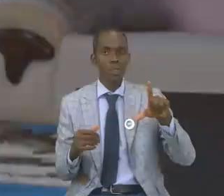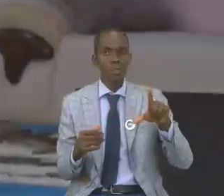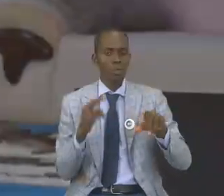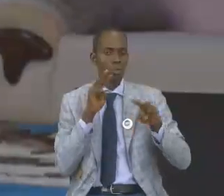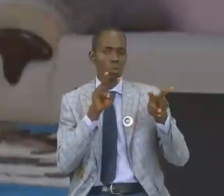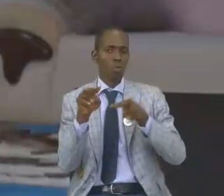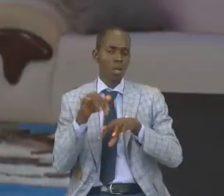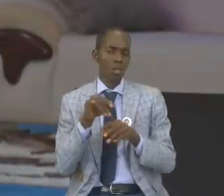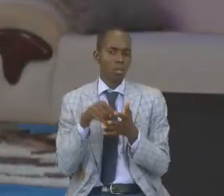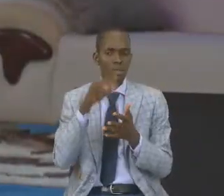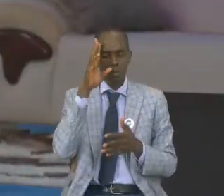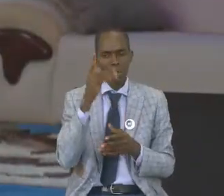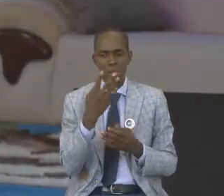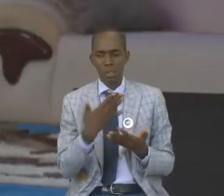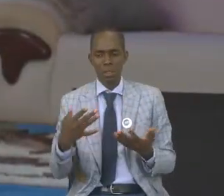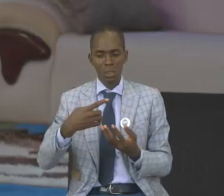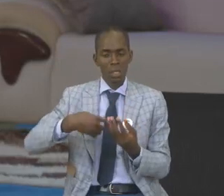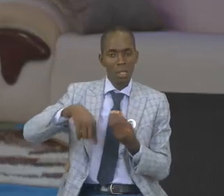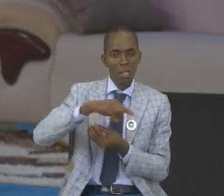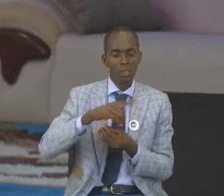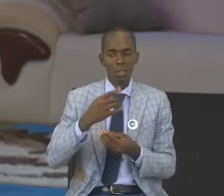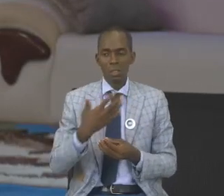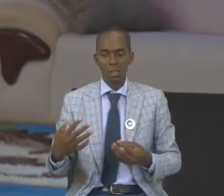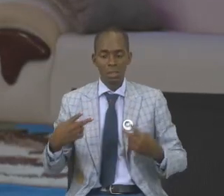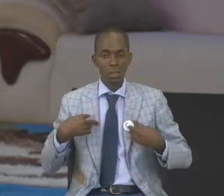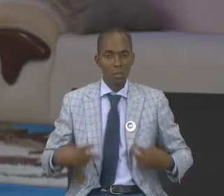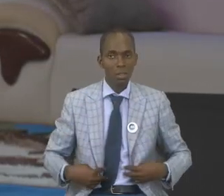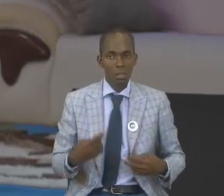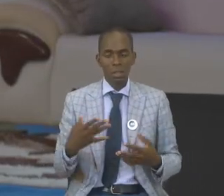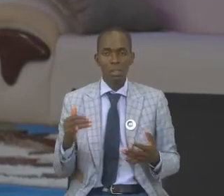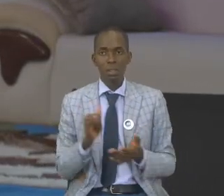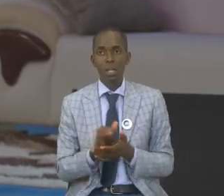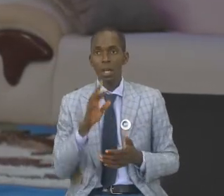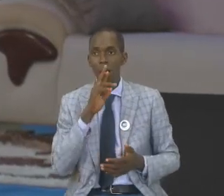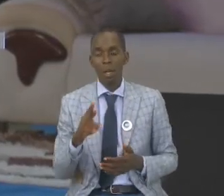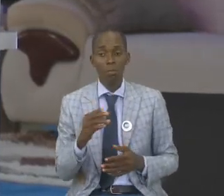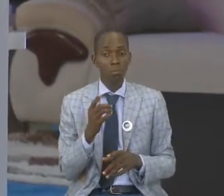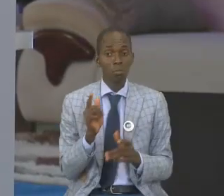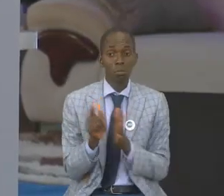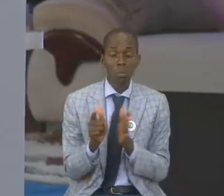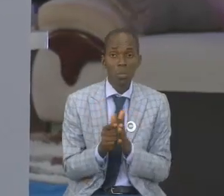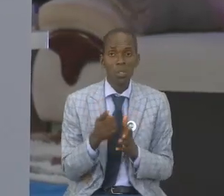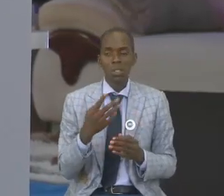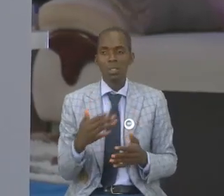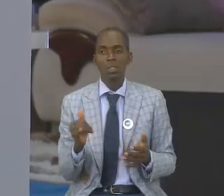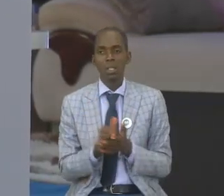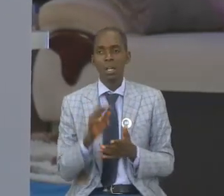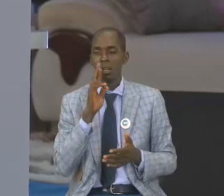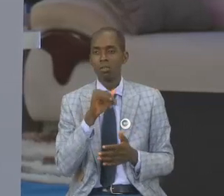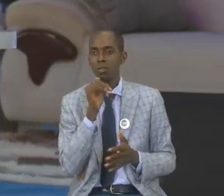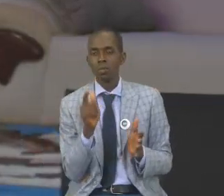things around, the things physical, the things psychological, the things philosophical, and the things